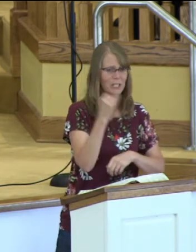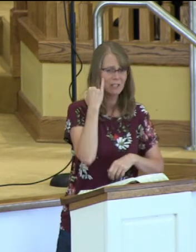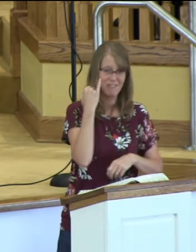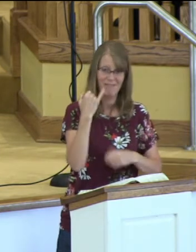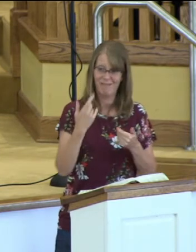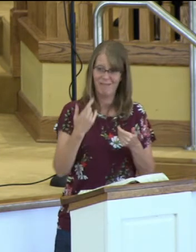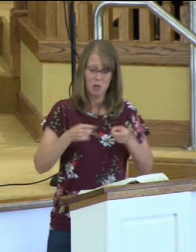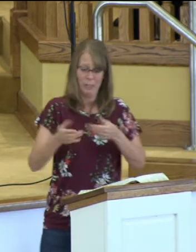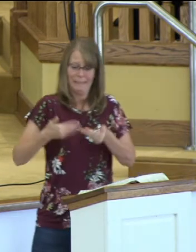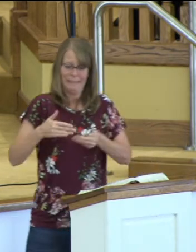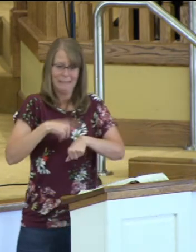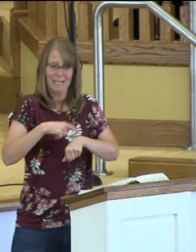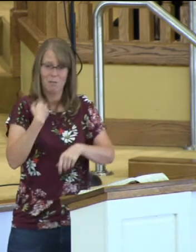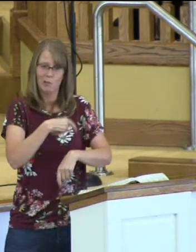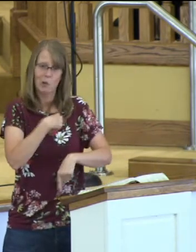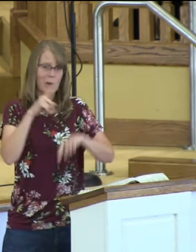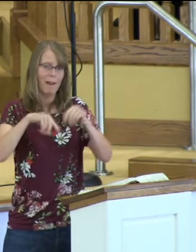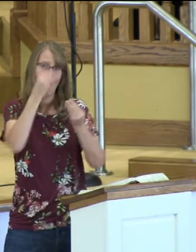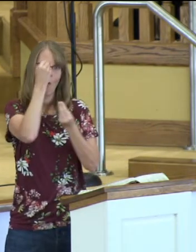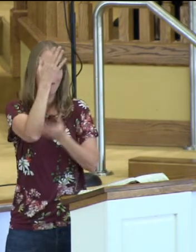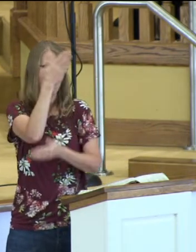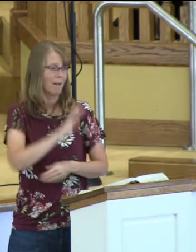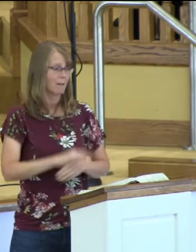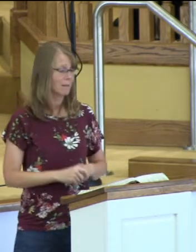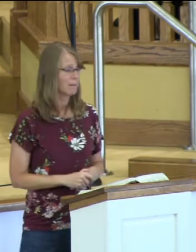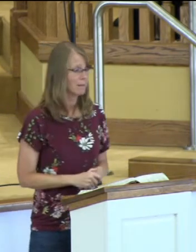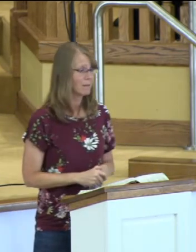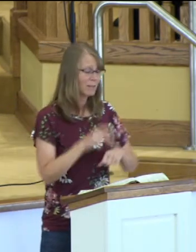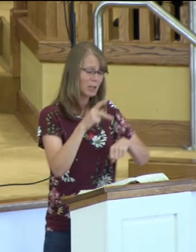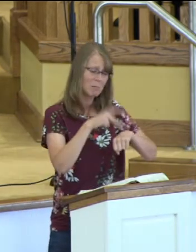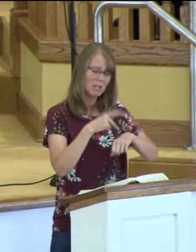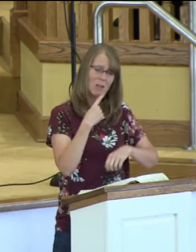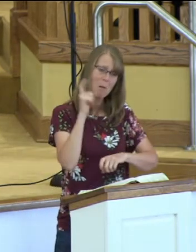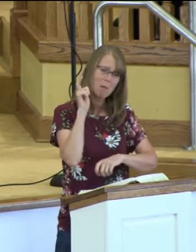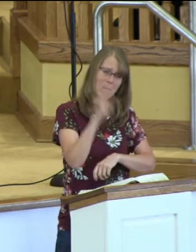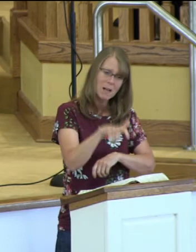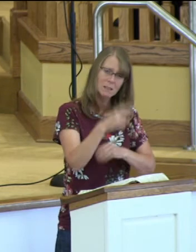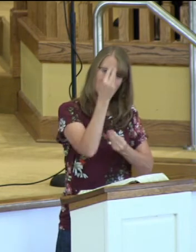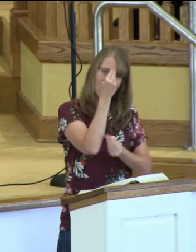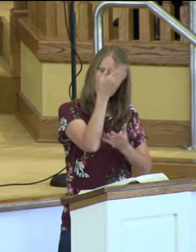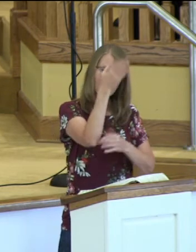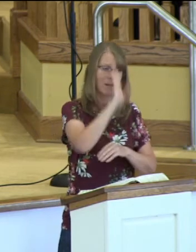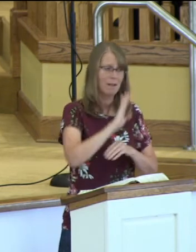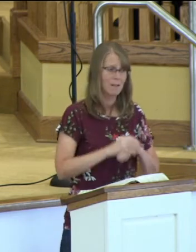And Peter said, we've got to obey God. We've got to obey God.